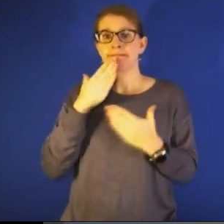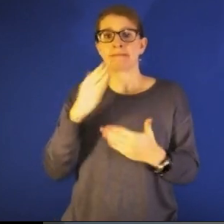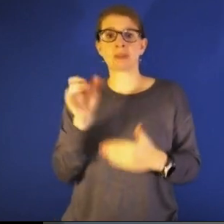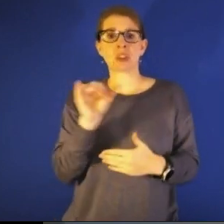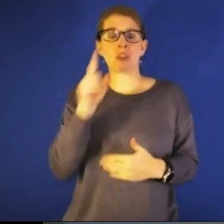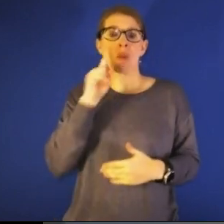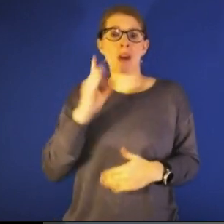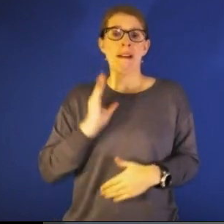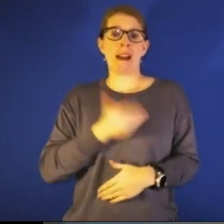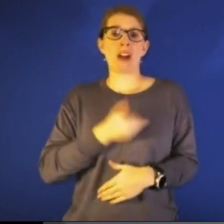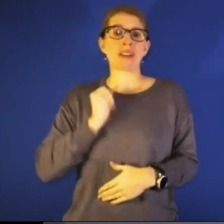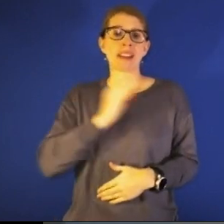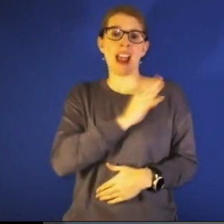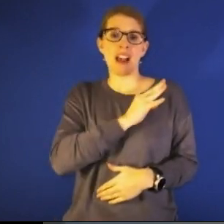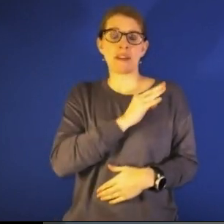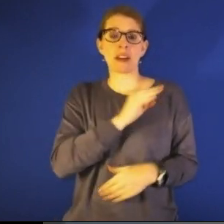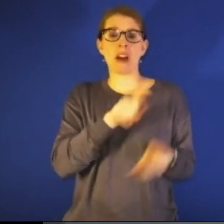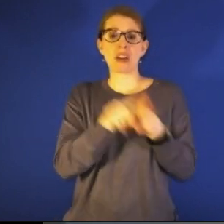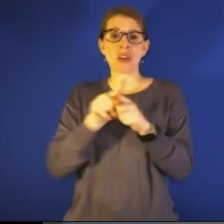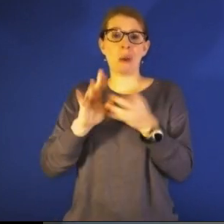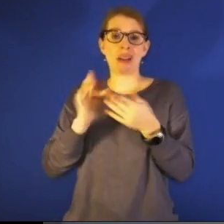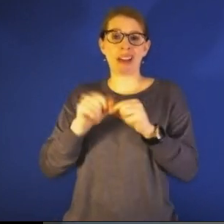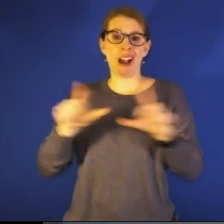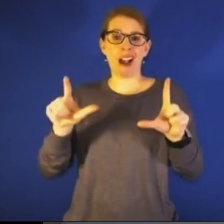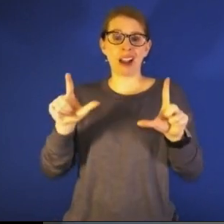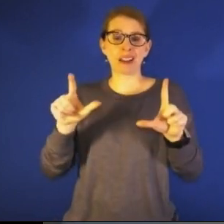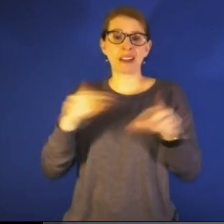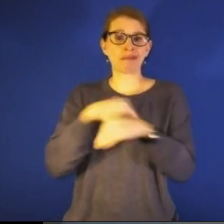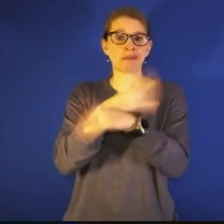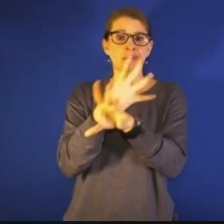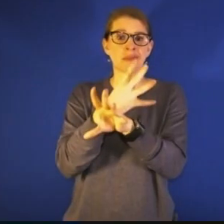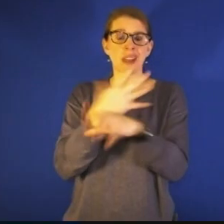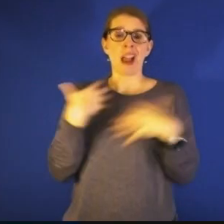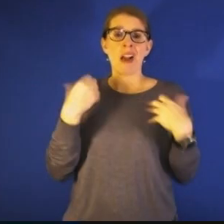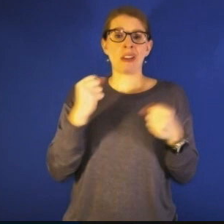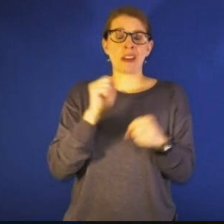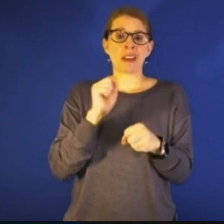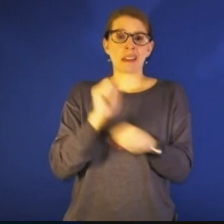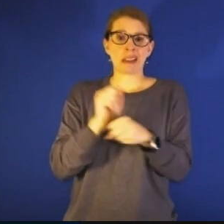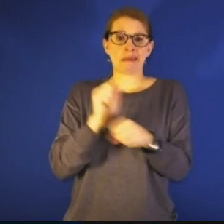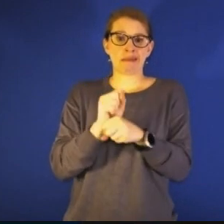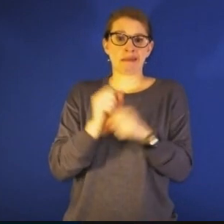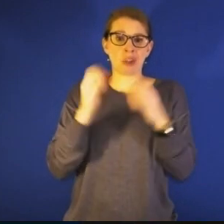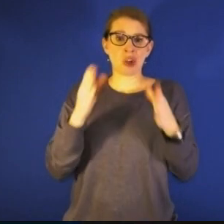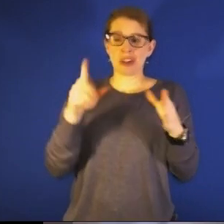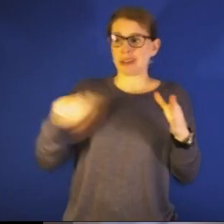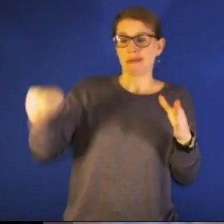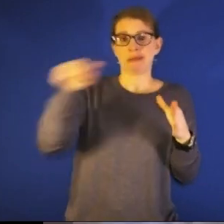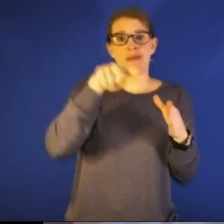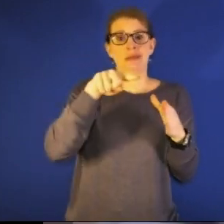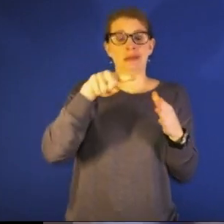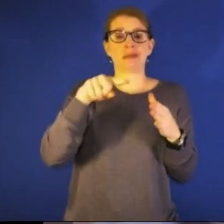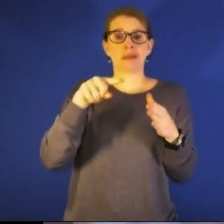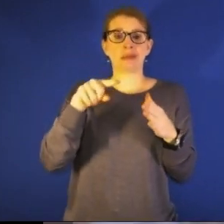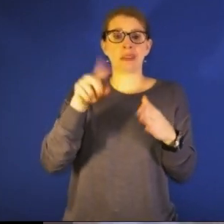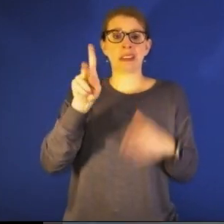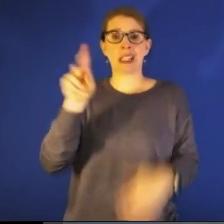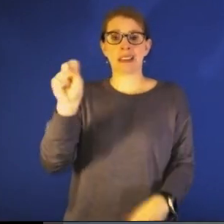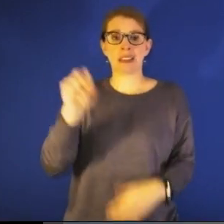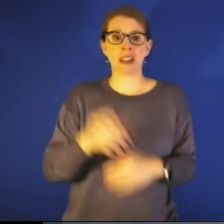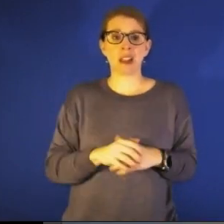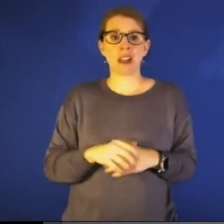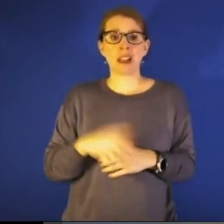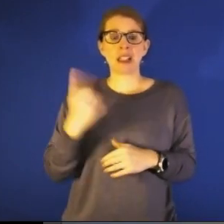our staff here, but for everybody online and healthcare workers across the state. Somebody said